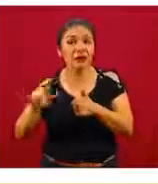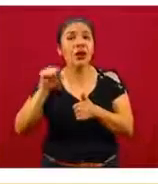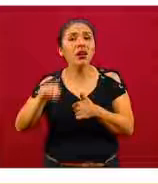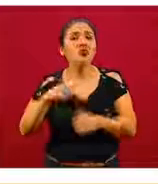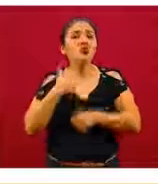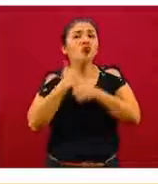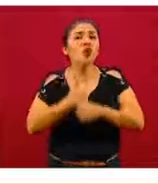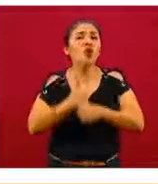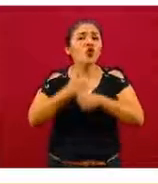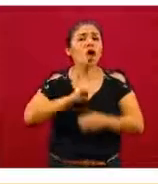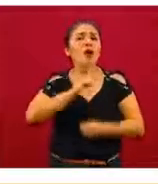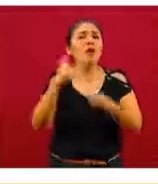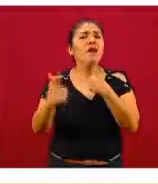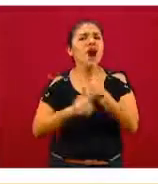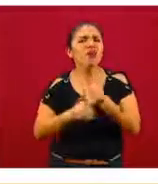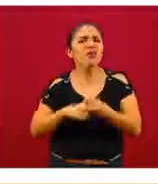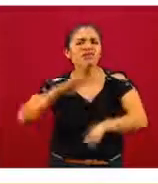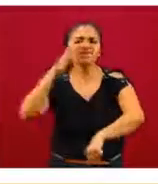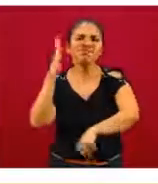At least